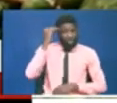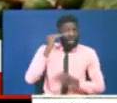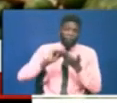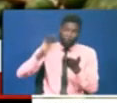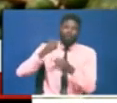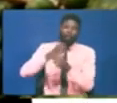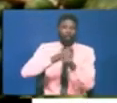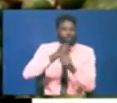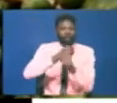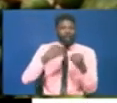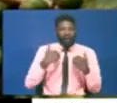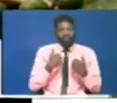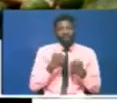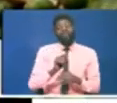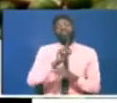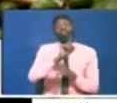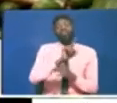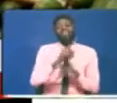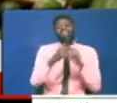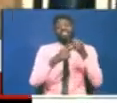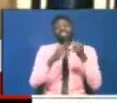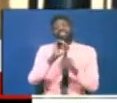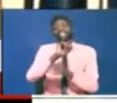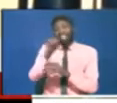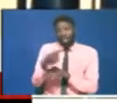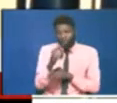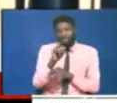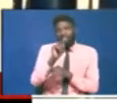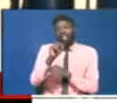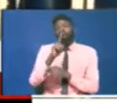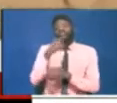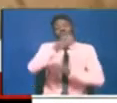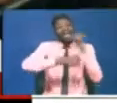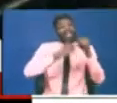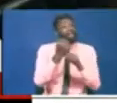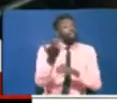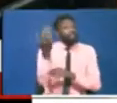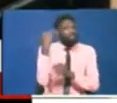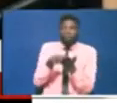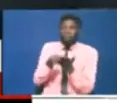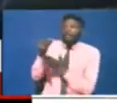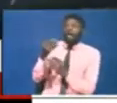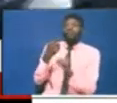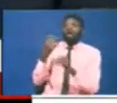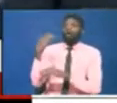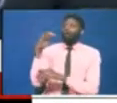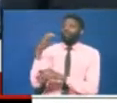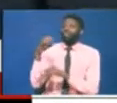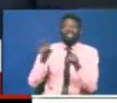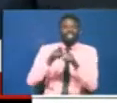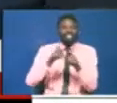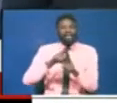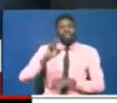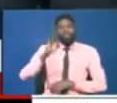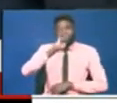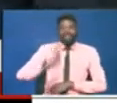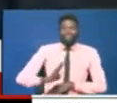with 170,000 metric tons per year, previously buying its coffee from Colombia and Brazil.